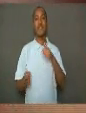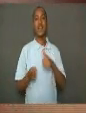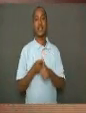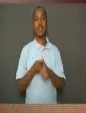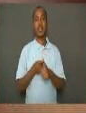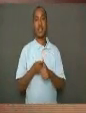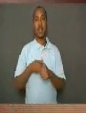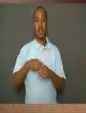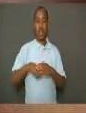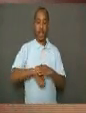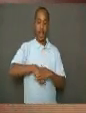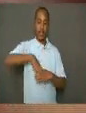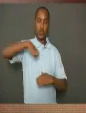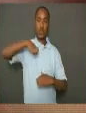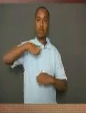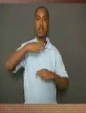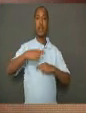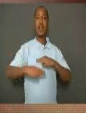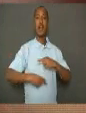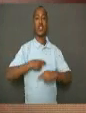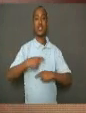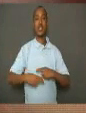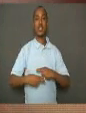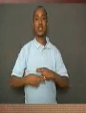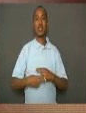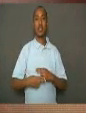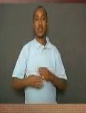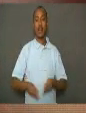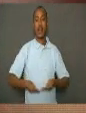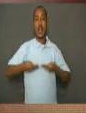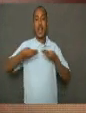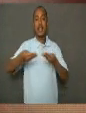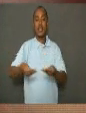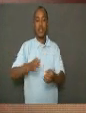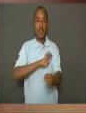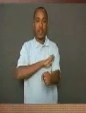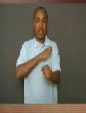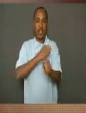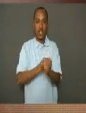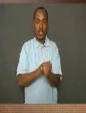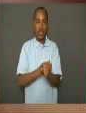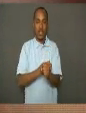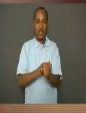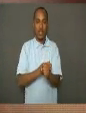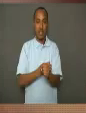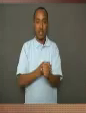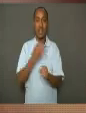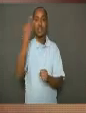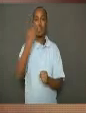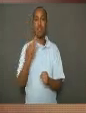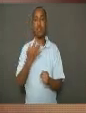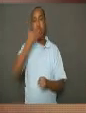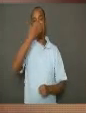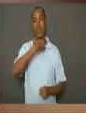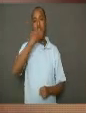First, an exothermic reaction releases energy in the form of